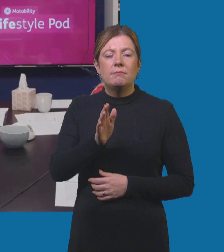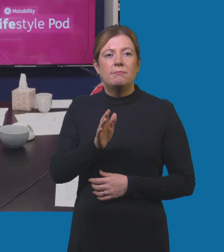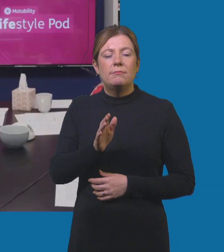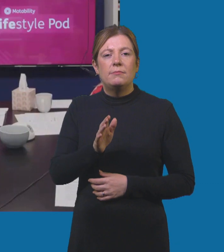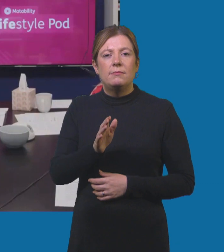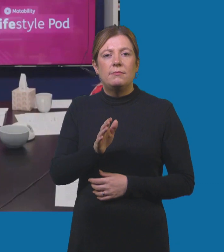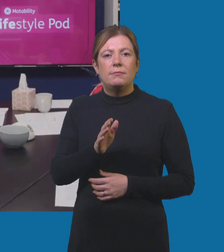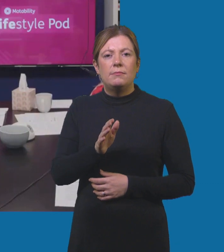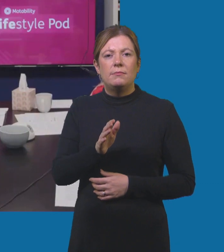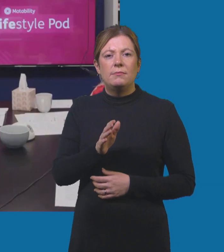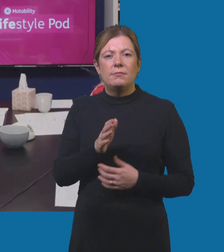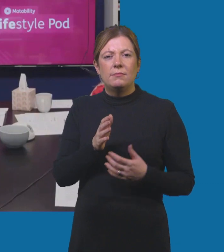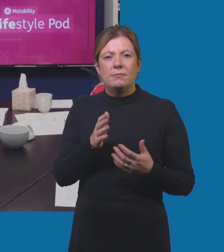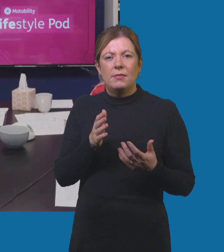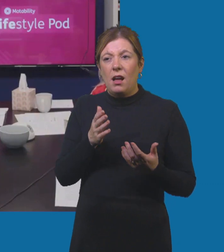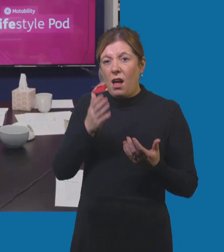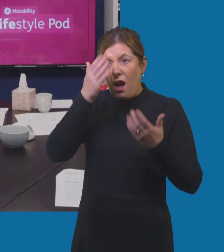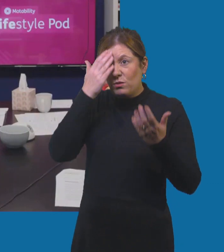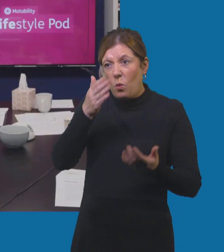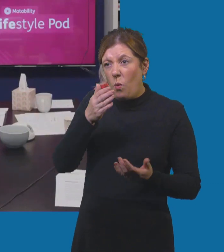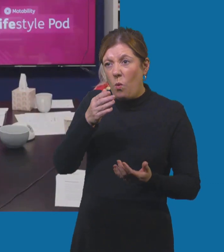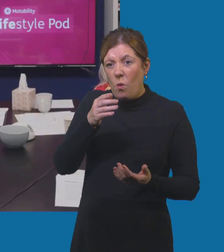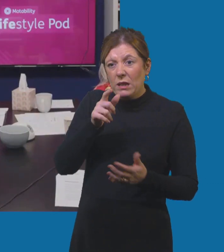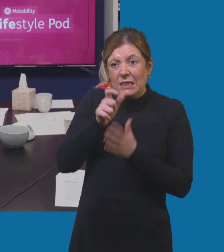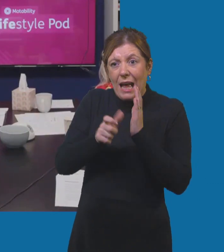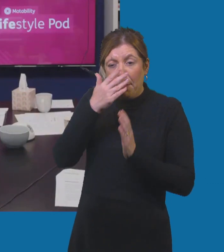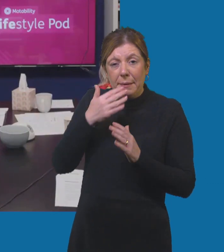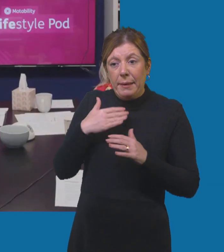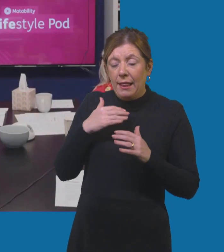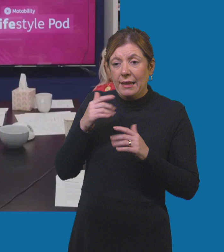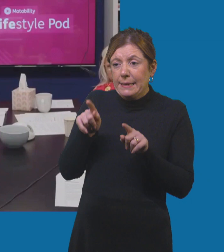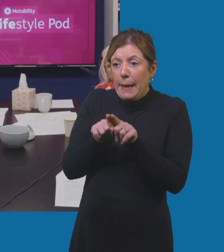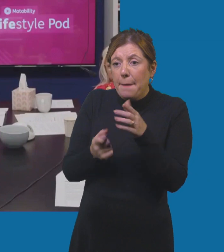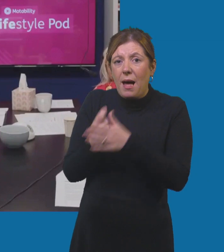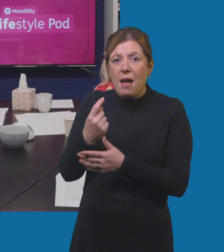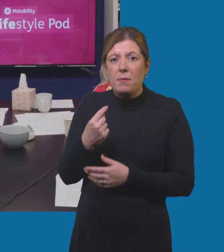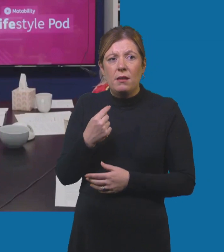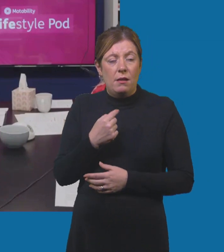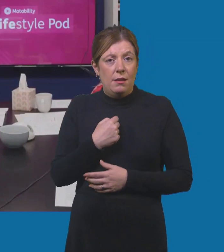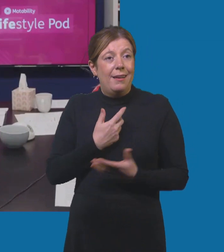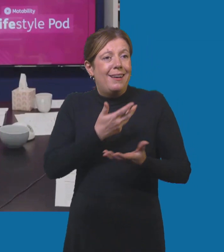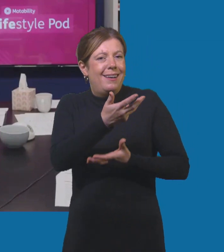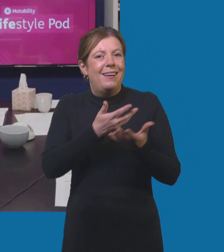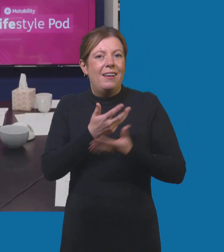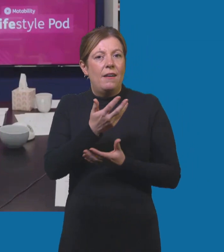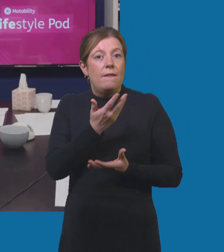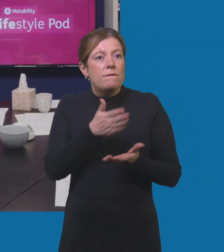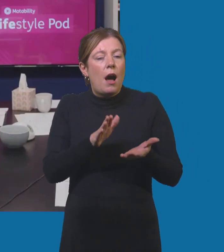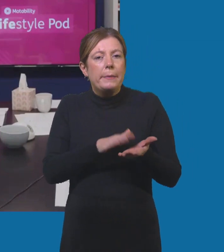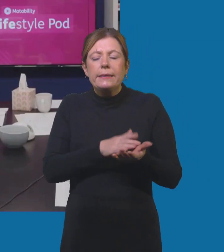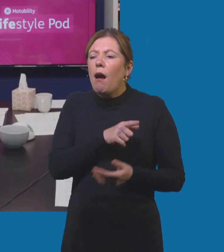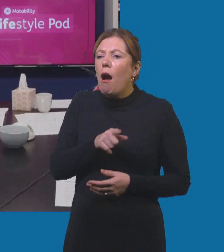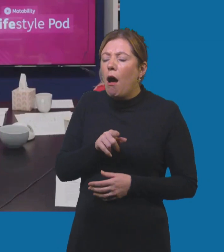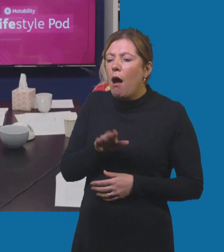And I don't know if this is like most disabled people's experience, but within the first 5 minutes, 90% of these people would